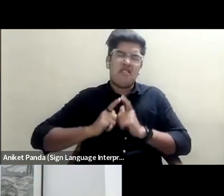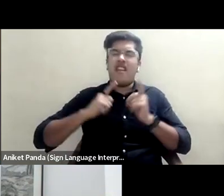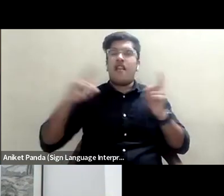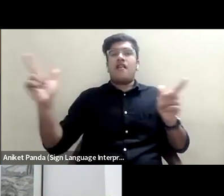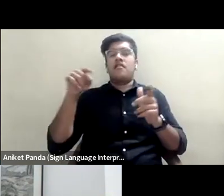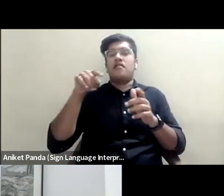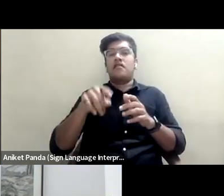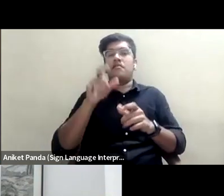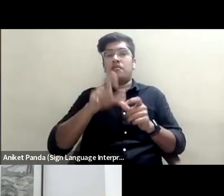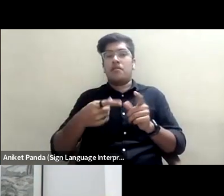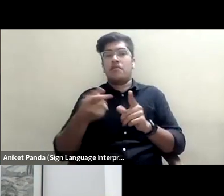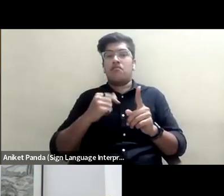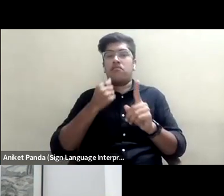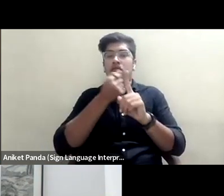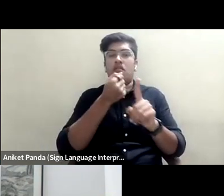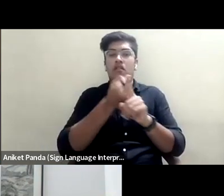largest movement,